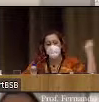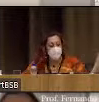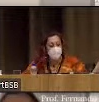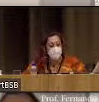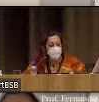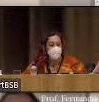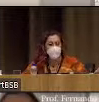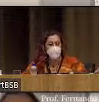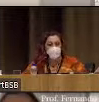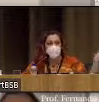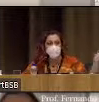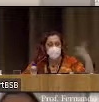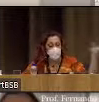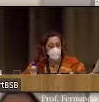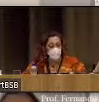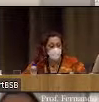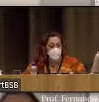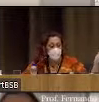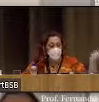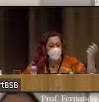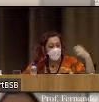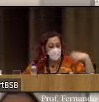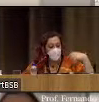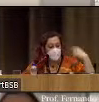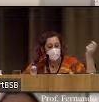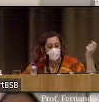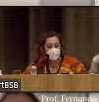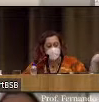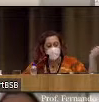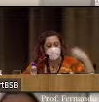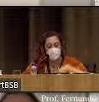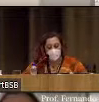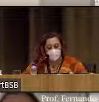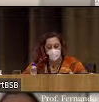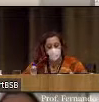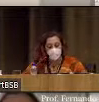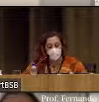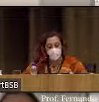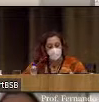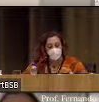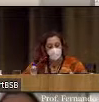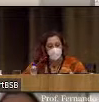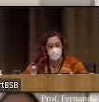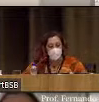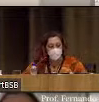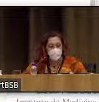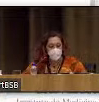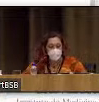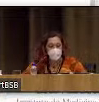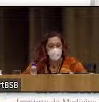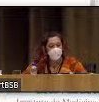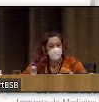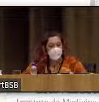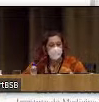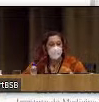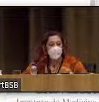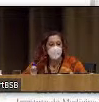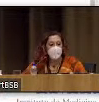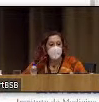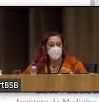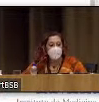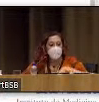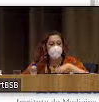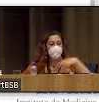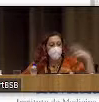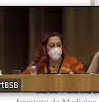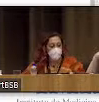phonoaudiology, more than 40 specialties among our professional psychology, social service, occupational therapy, and